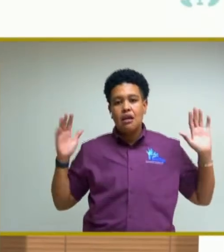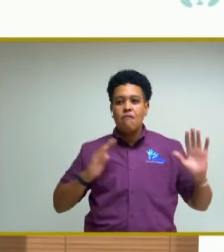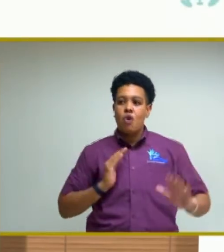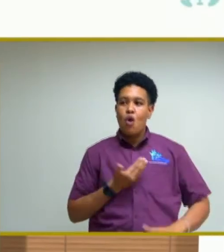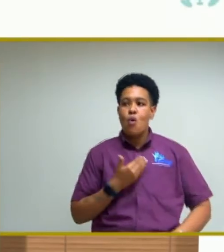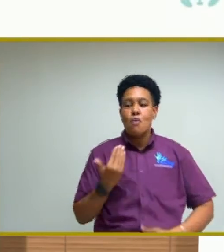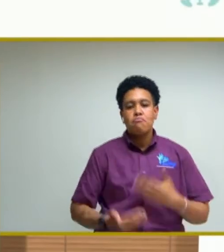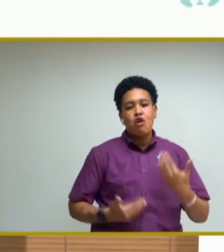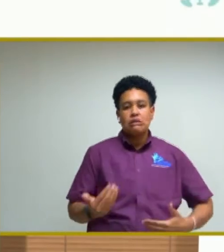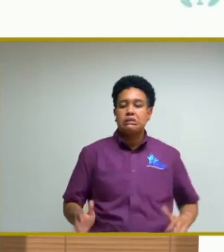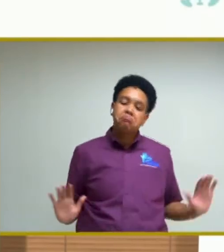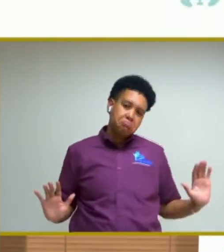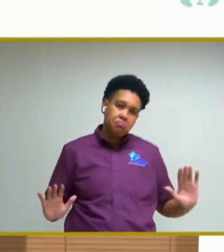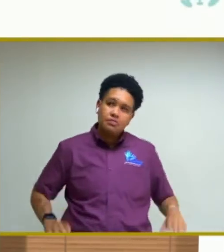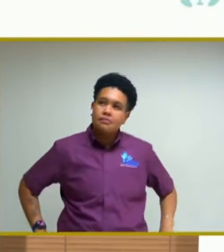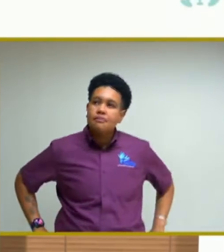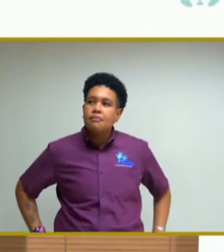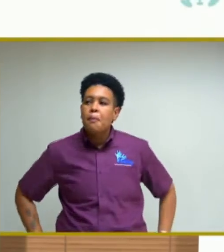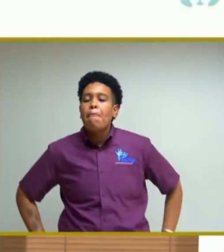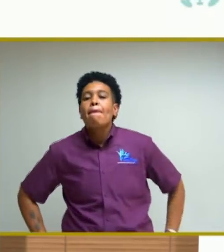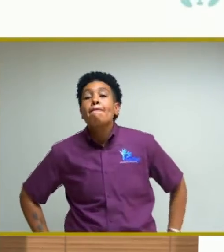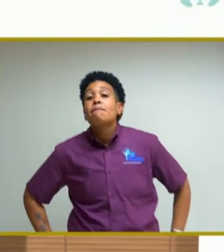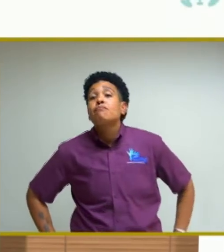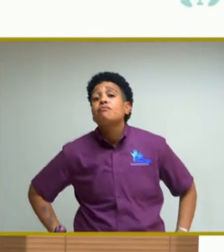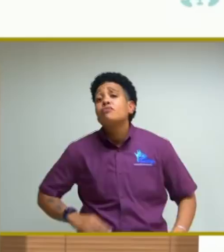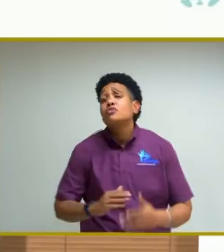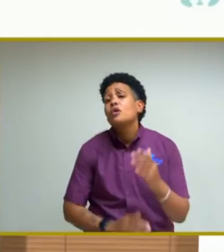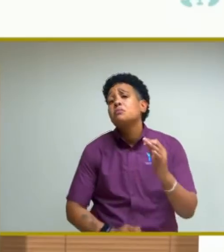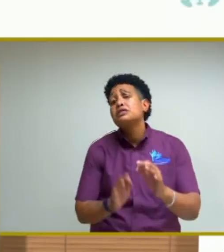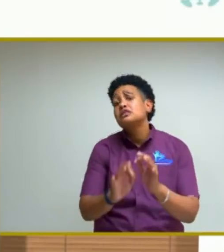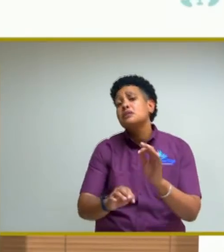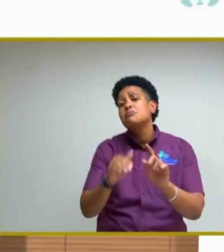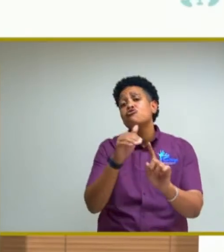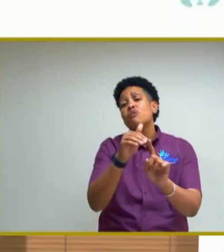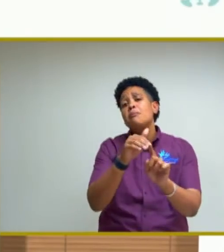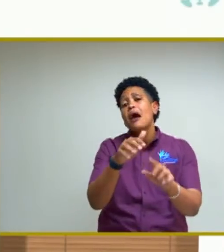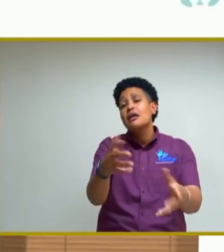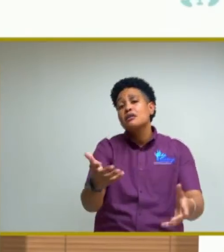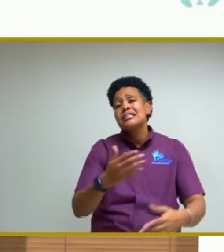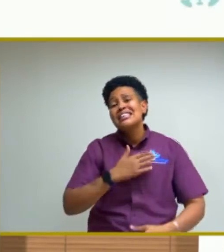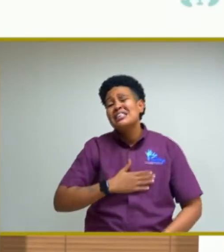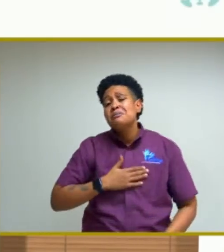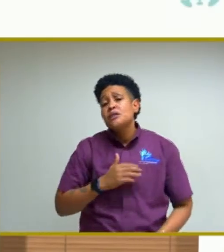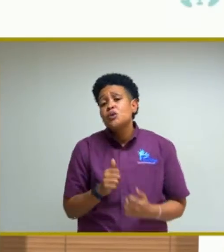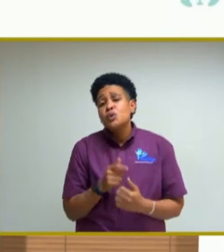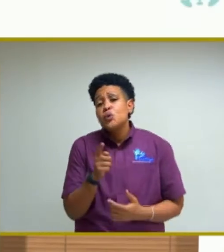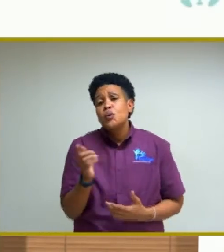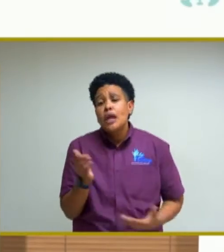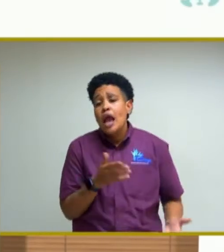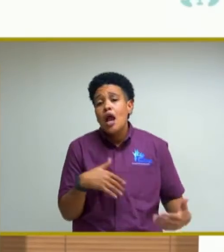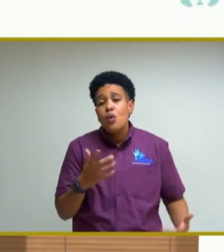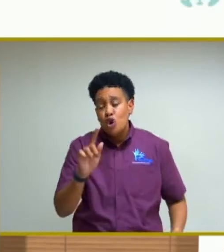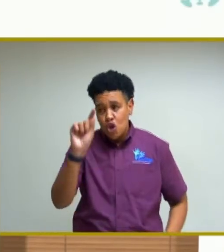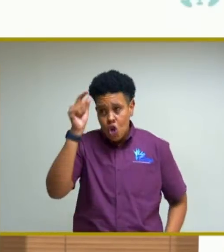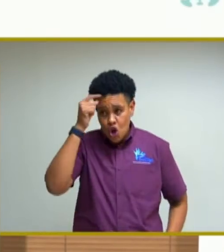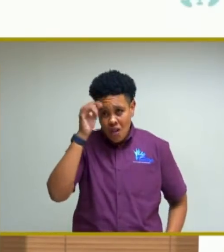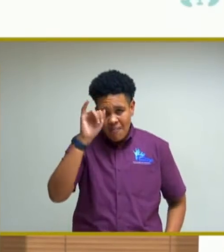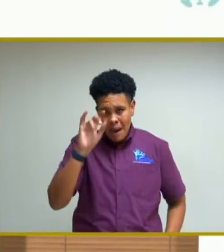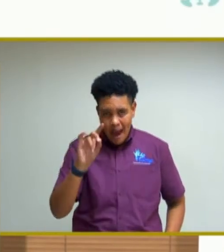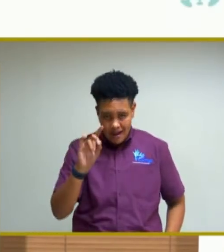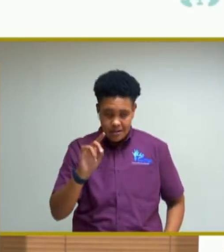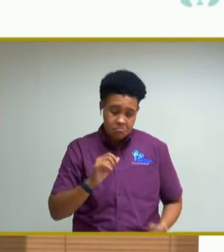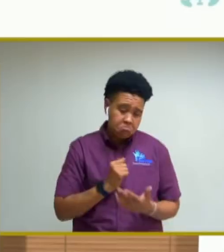our process. Now, some simple reminders. Please take with you your government